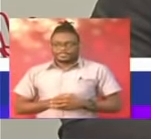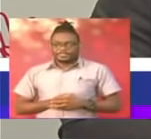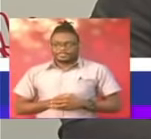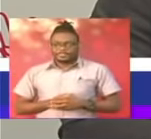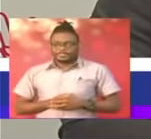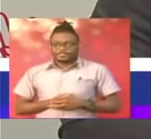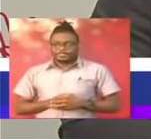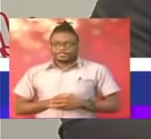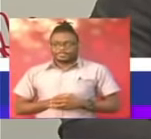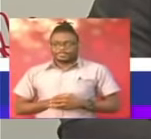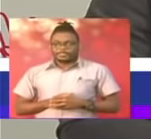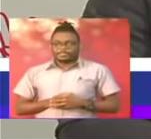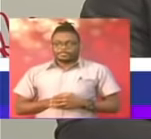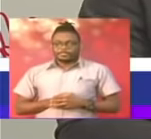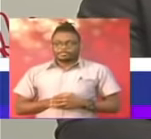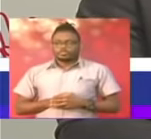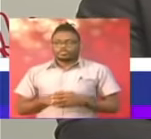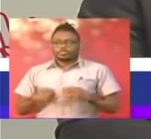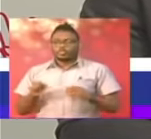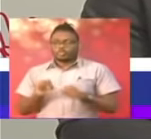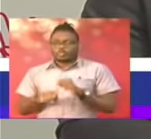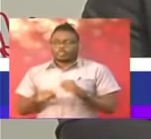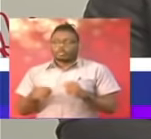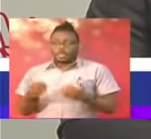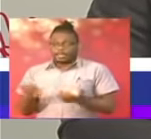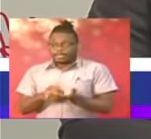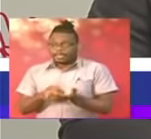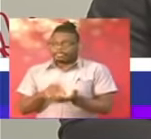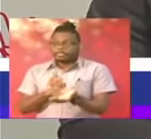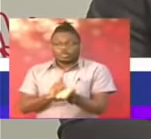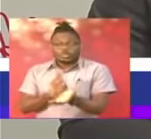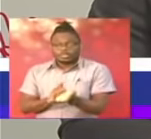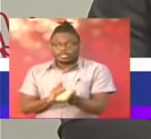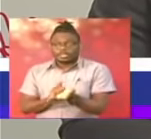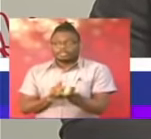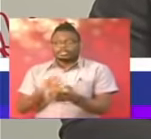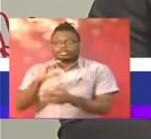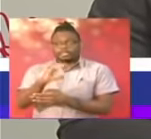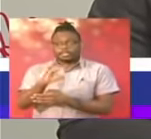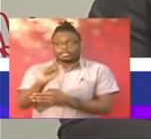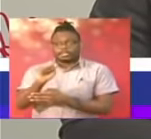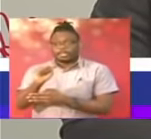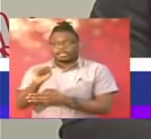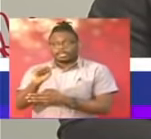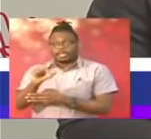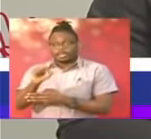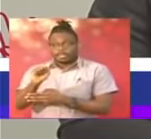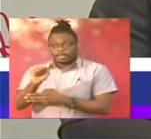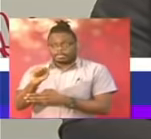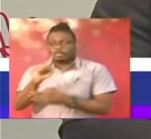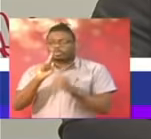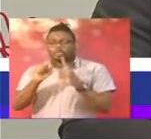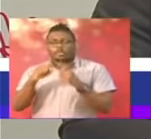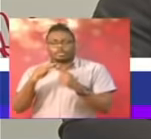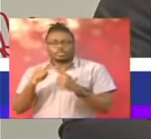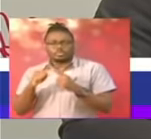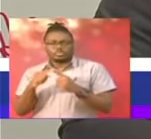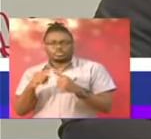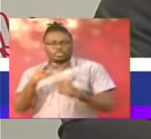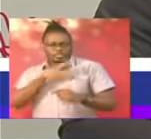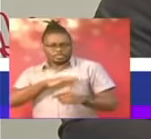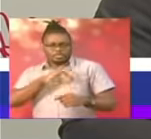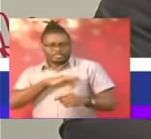of Voices for Vaccinations as Dr. Carla Maria Alexander speaks of the benefits of the COVID-19